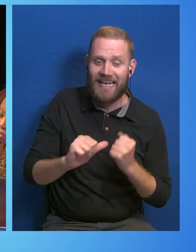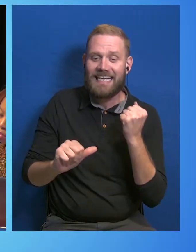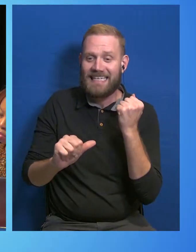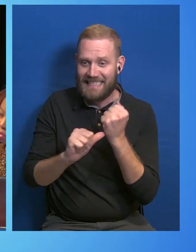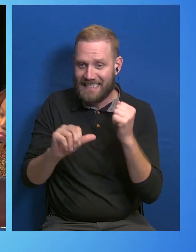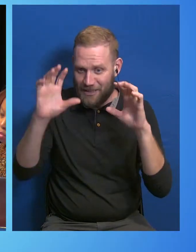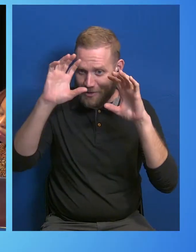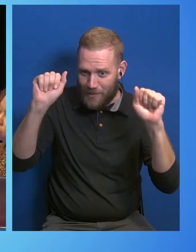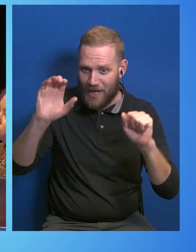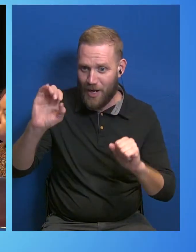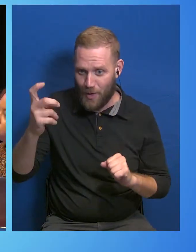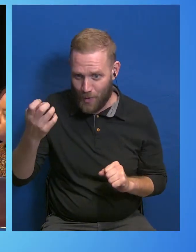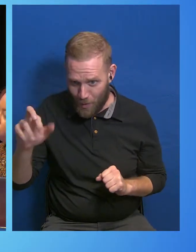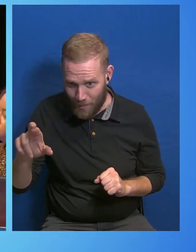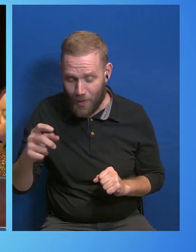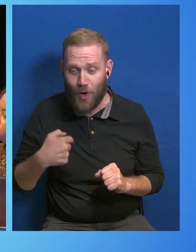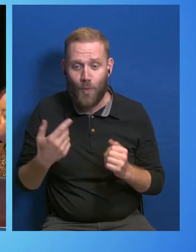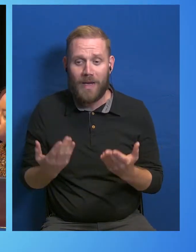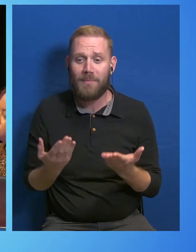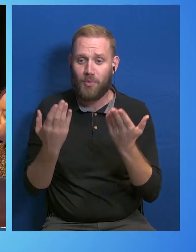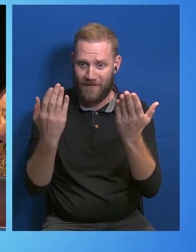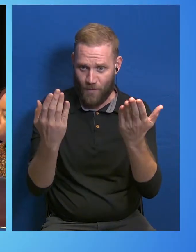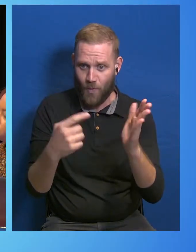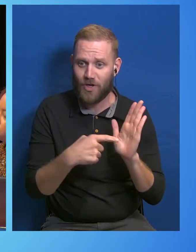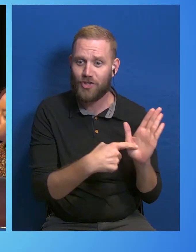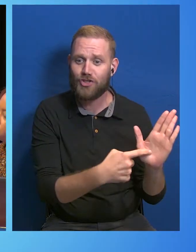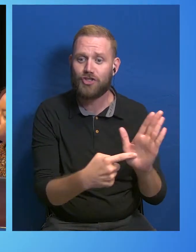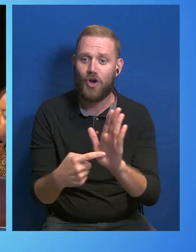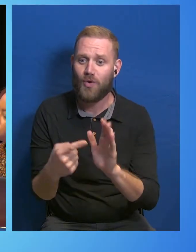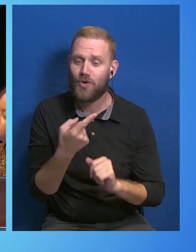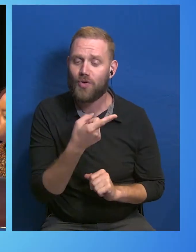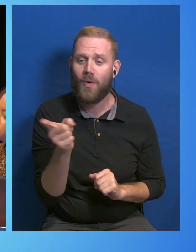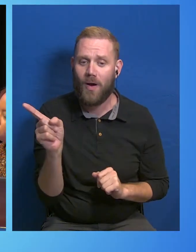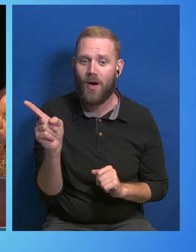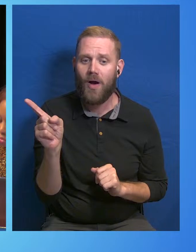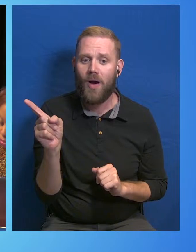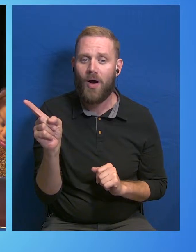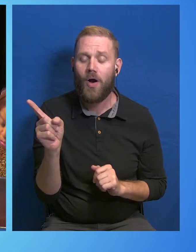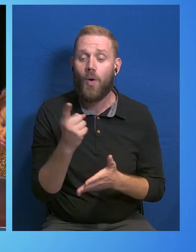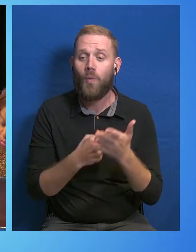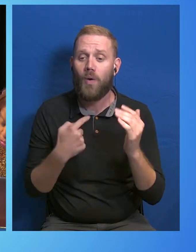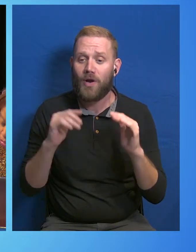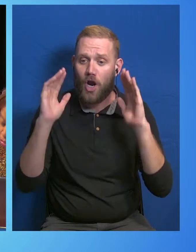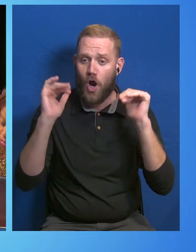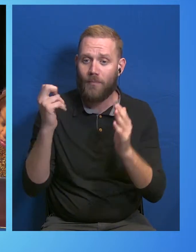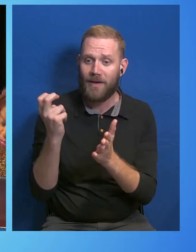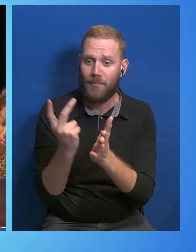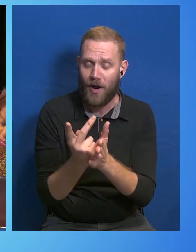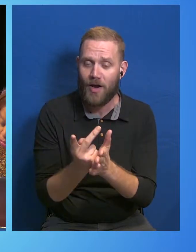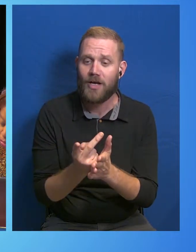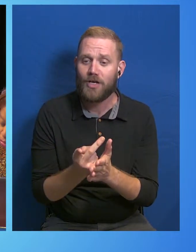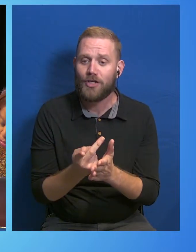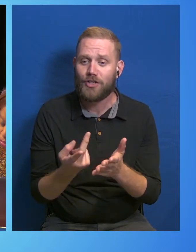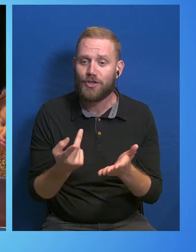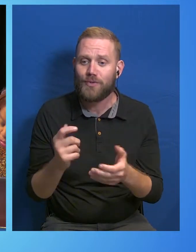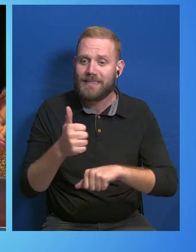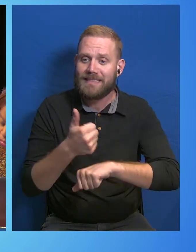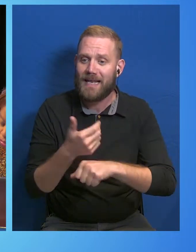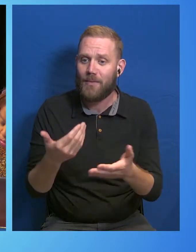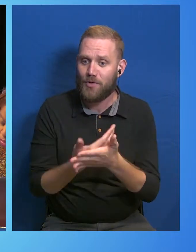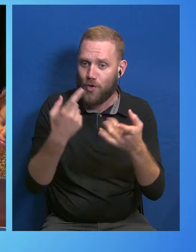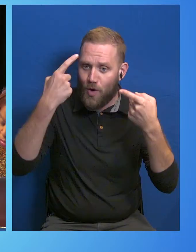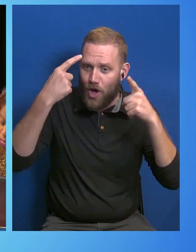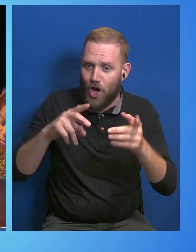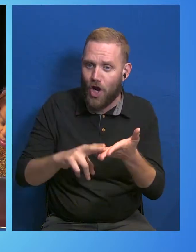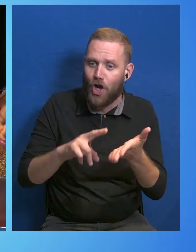board. We do bring forward today what we're hoping for is an approval to bring on a new district agreement.